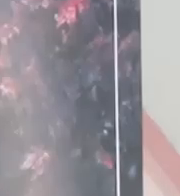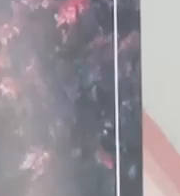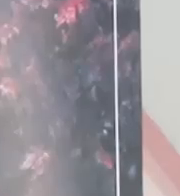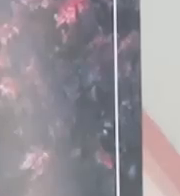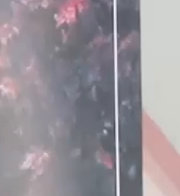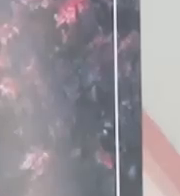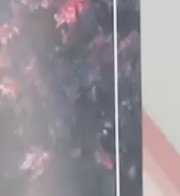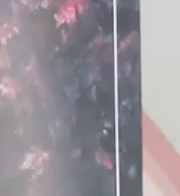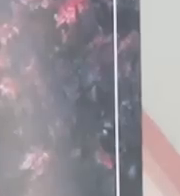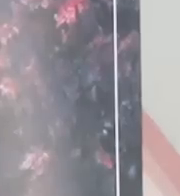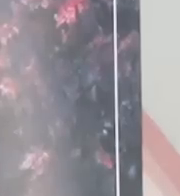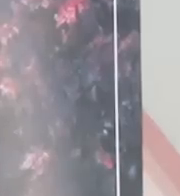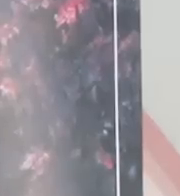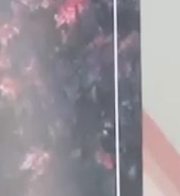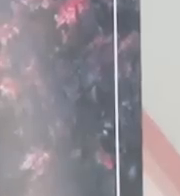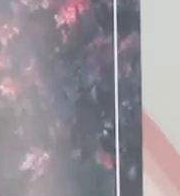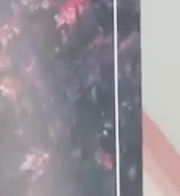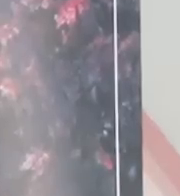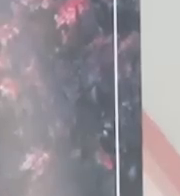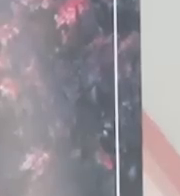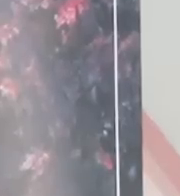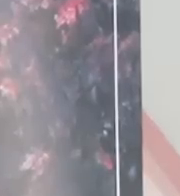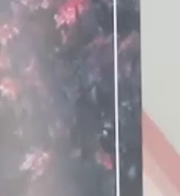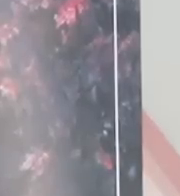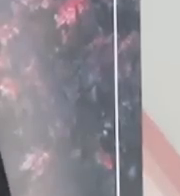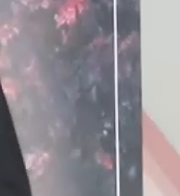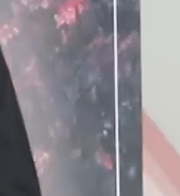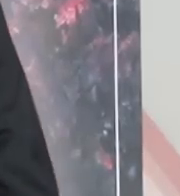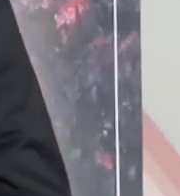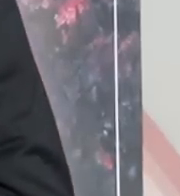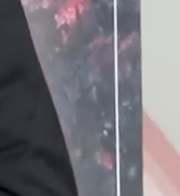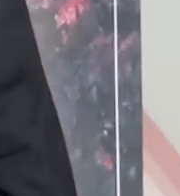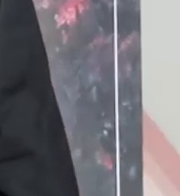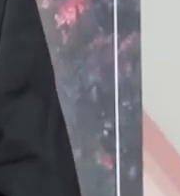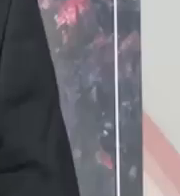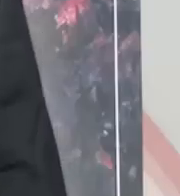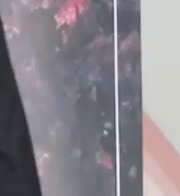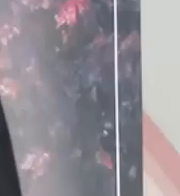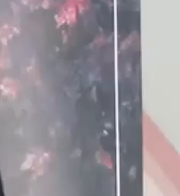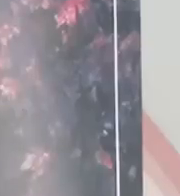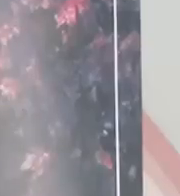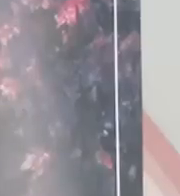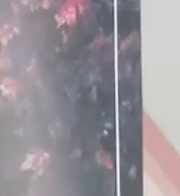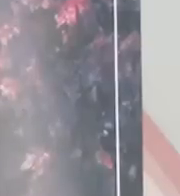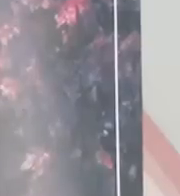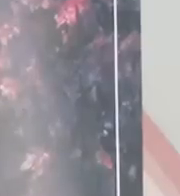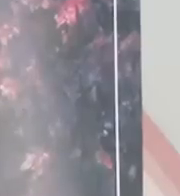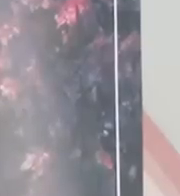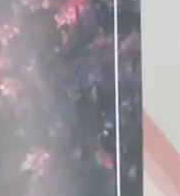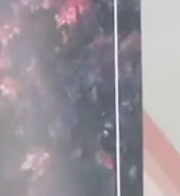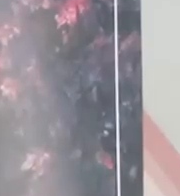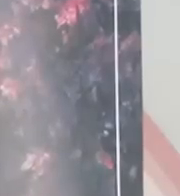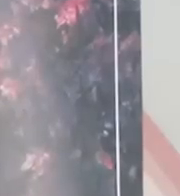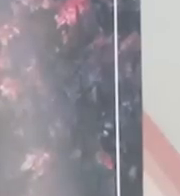this money through digital vouchers that will go to targeted individuals that have been identified in a very